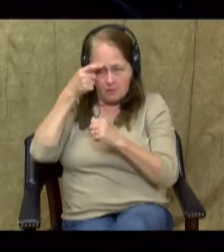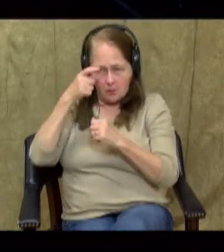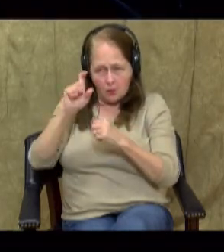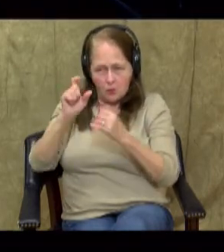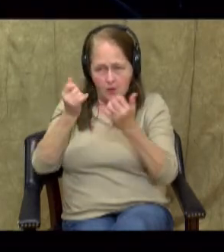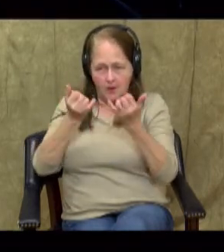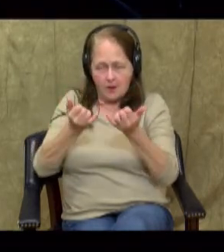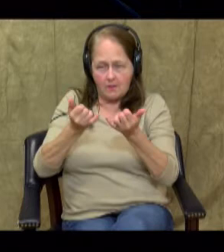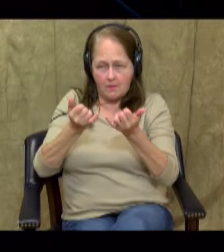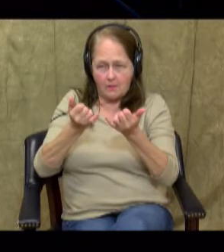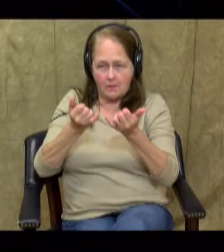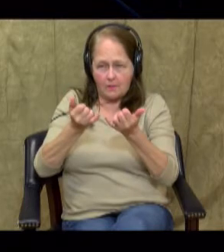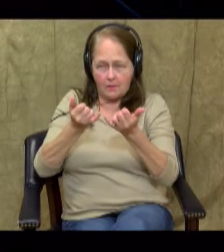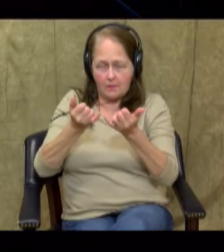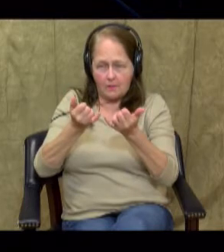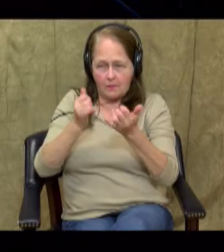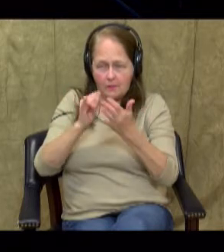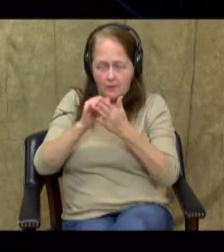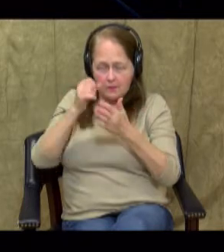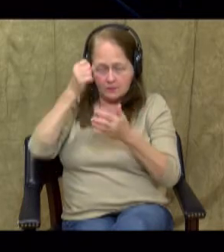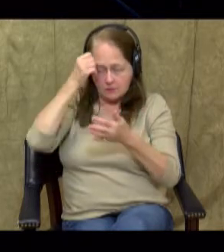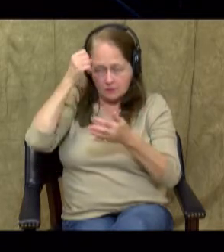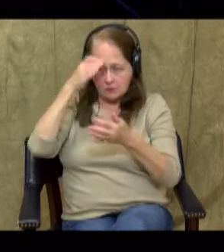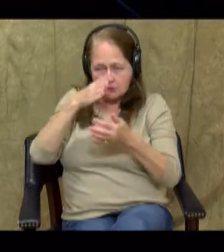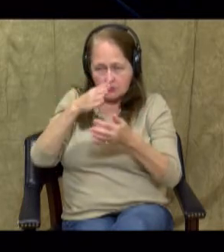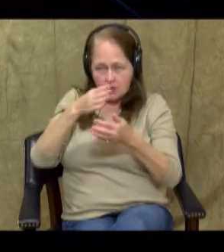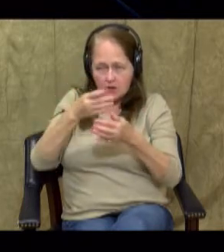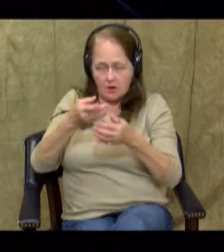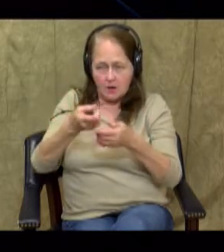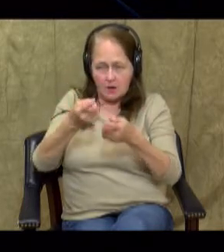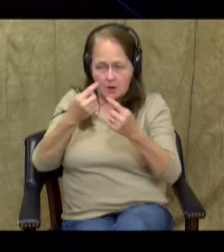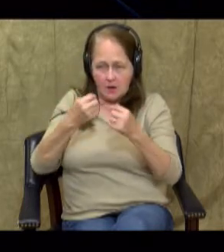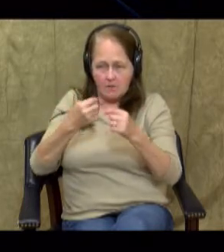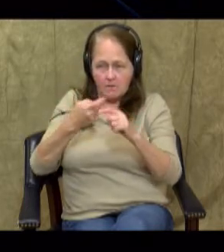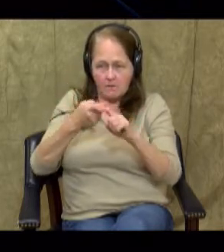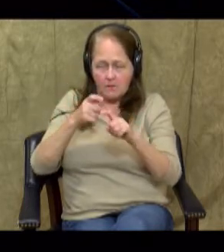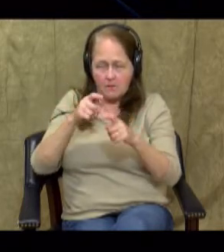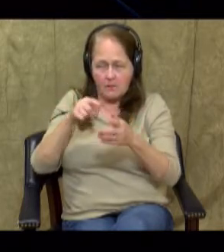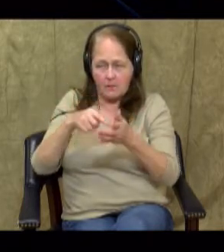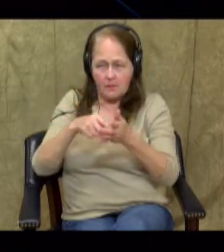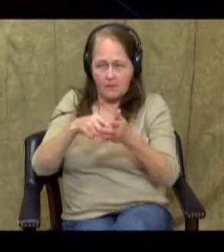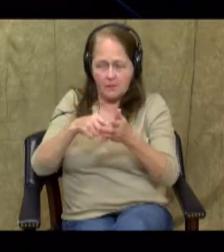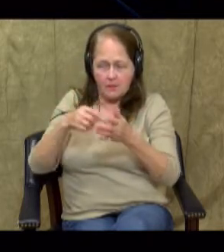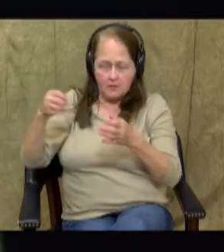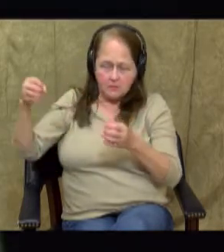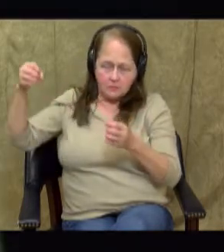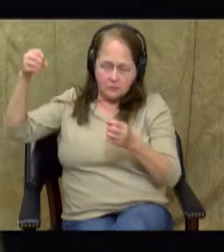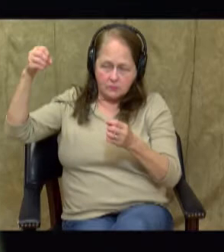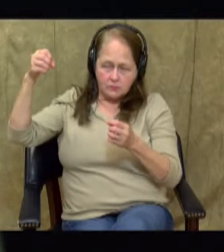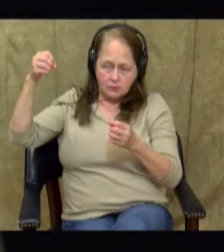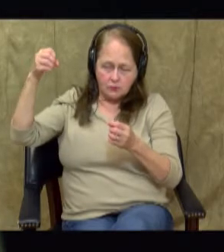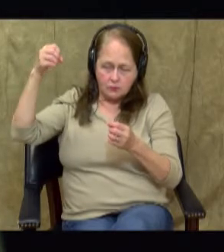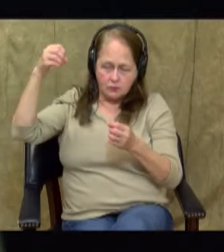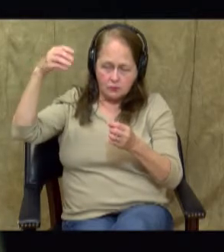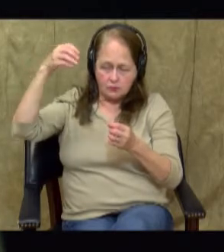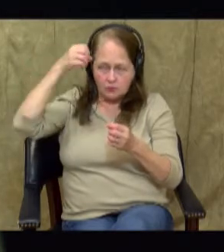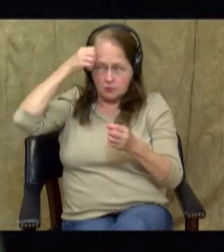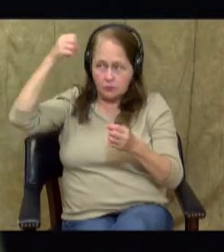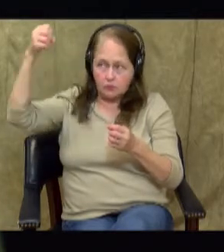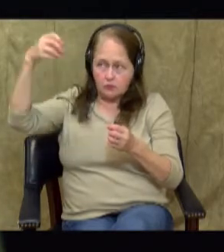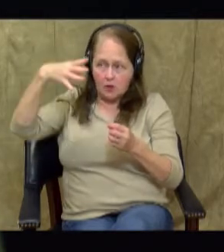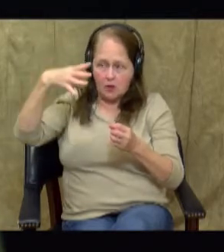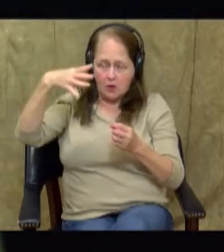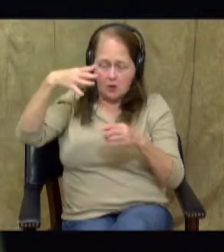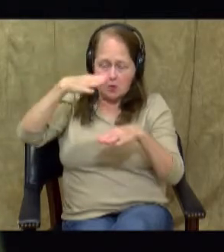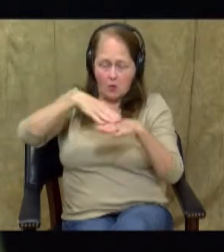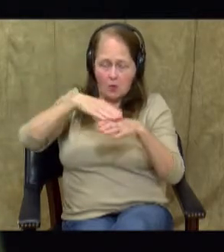So, the sun coming from this position, shining on this moon, we cannot see